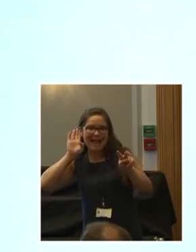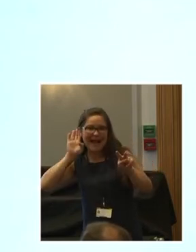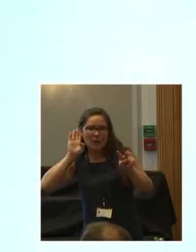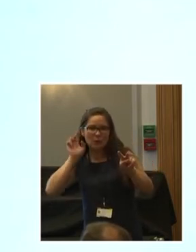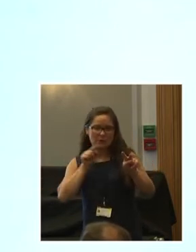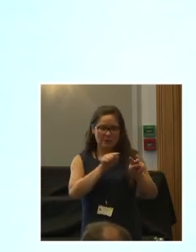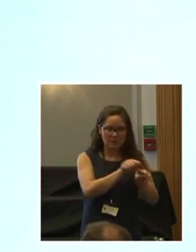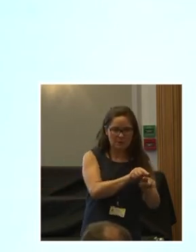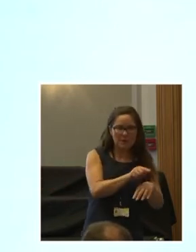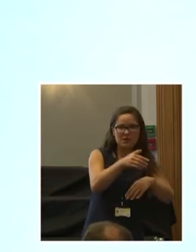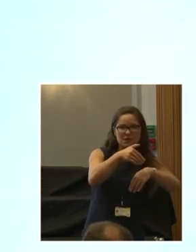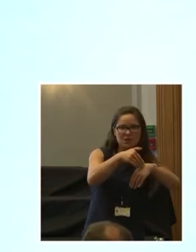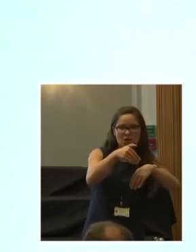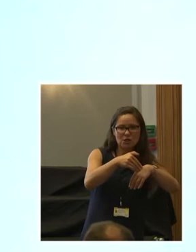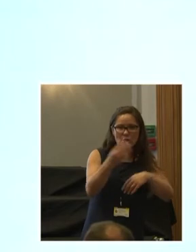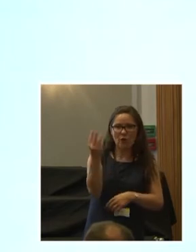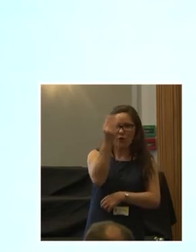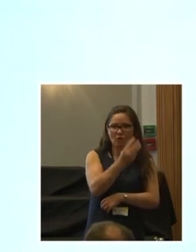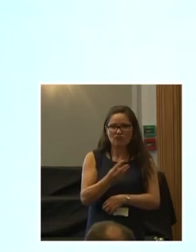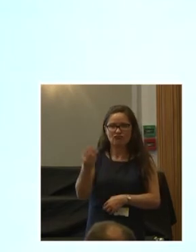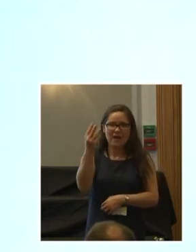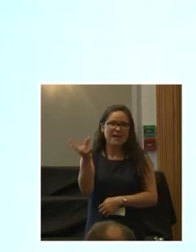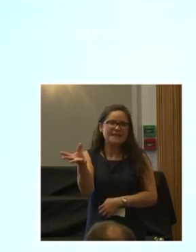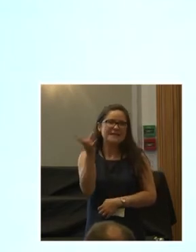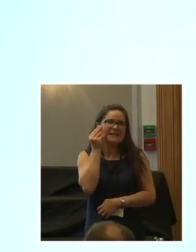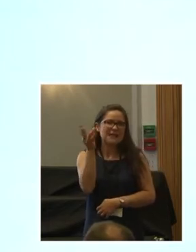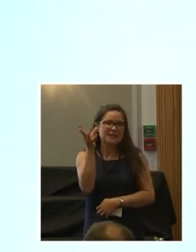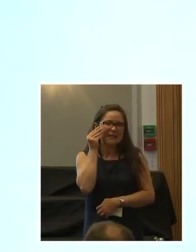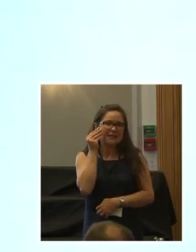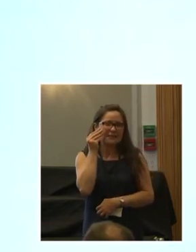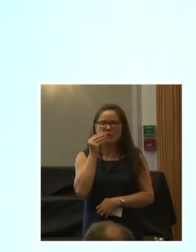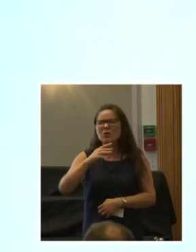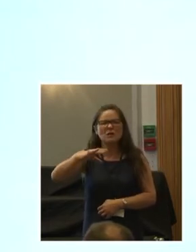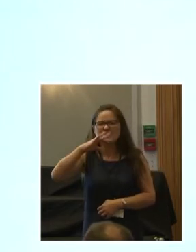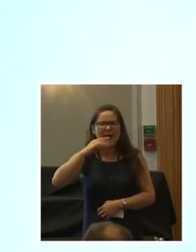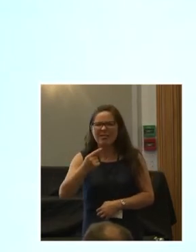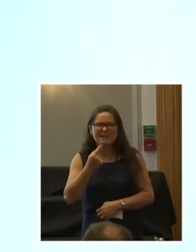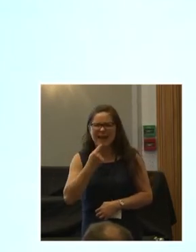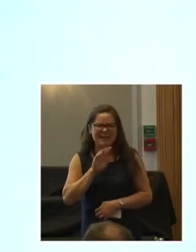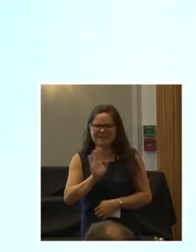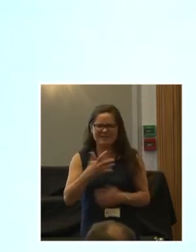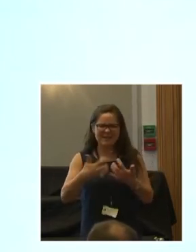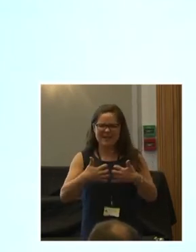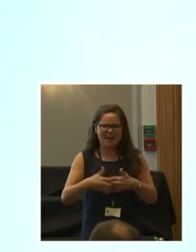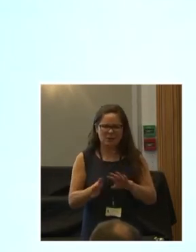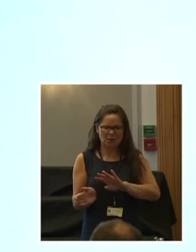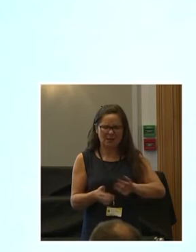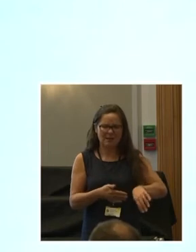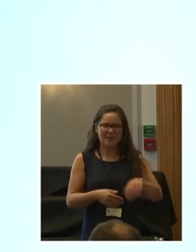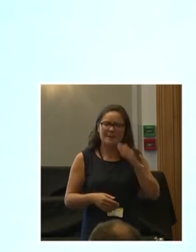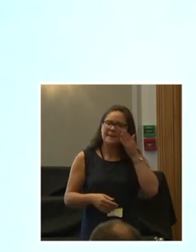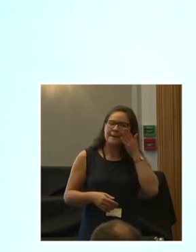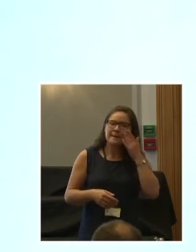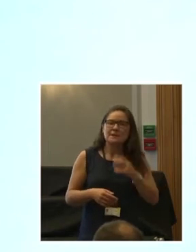is touch. Okay, all of those three senses, I'm not really going to be doing smell and taste. I don't think tech appreciates that, so let's stick with those